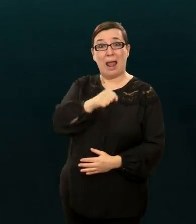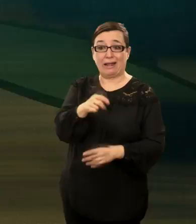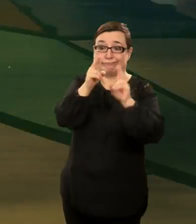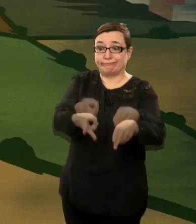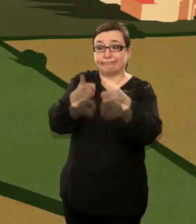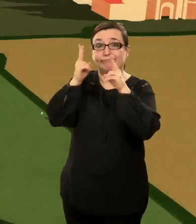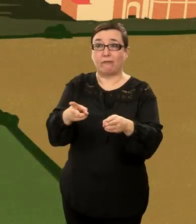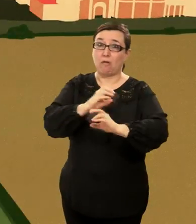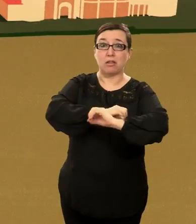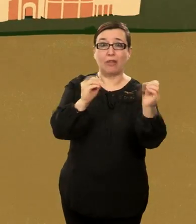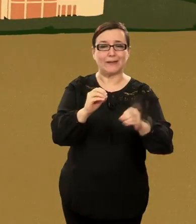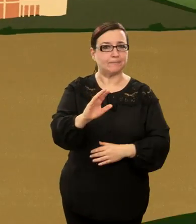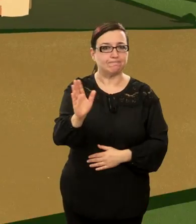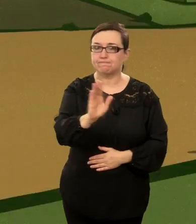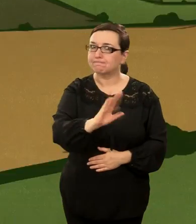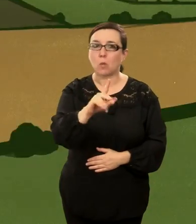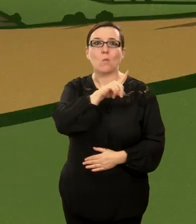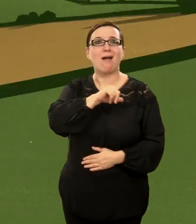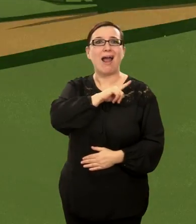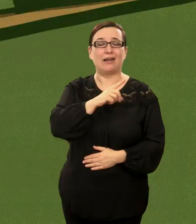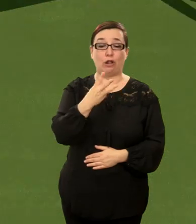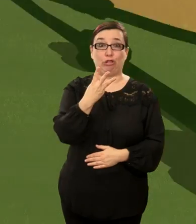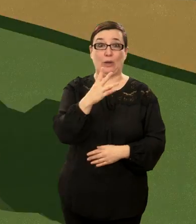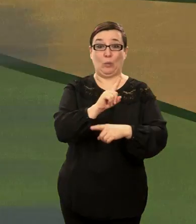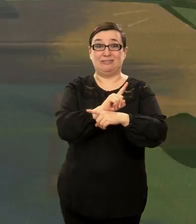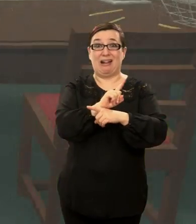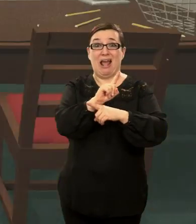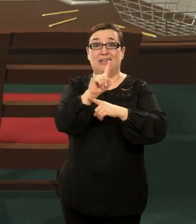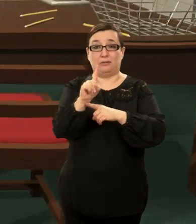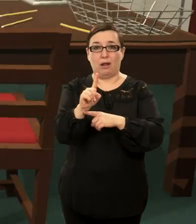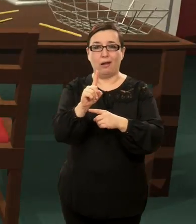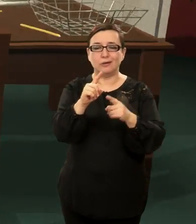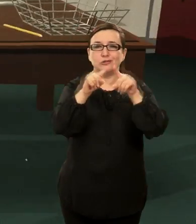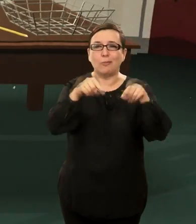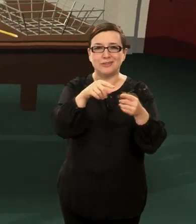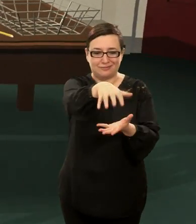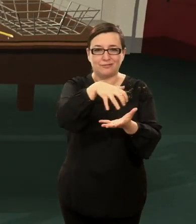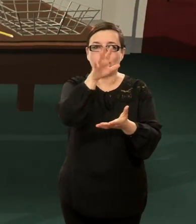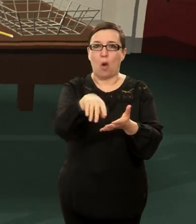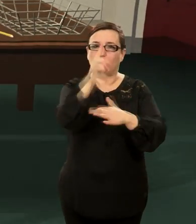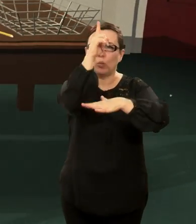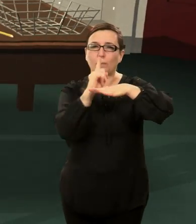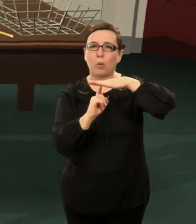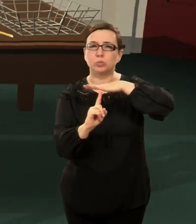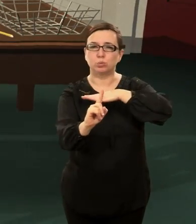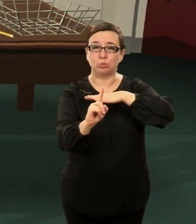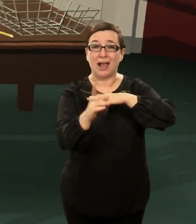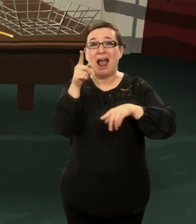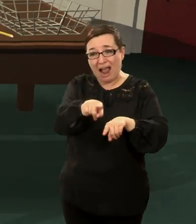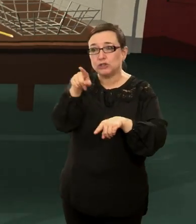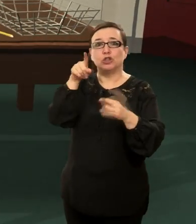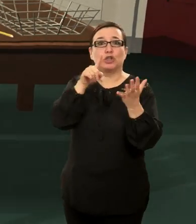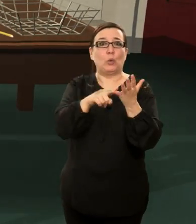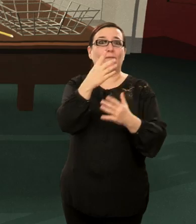vain. Just 3 weeks later, the documents taken from the U-559, including the U-boat